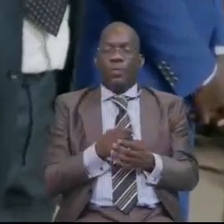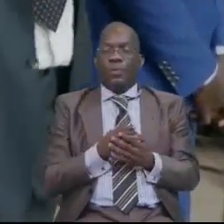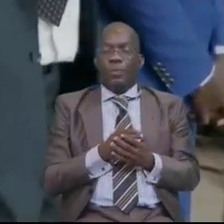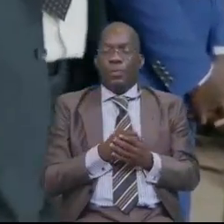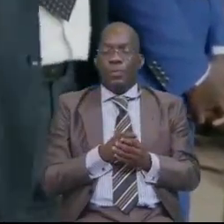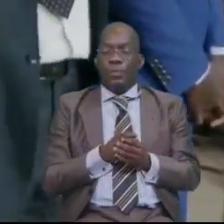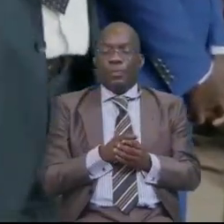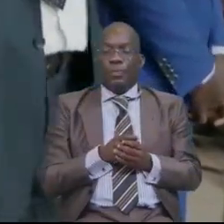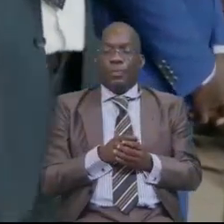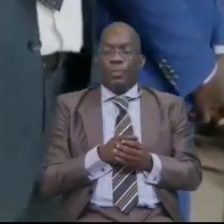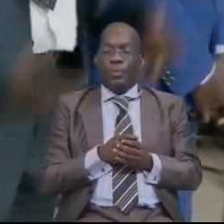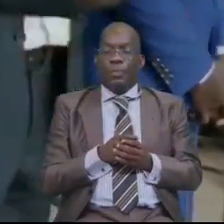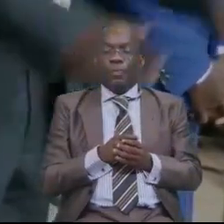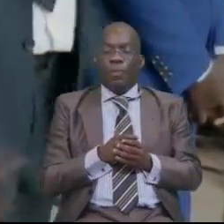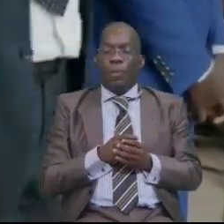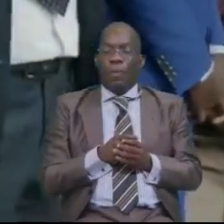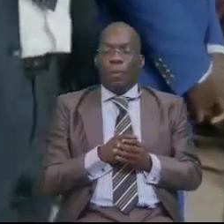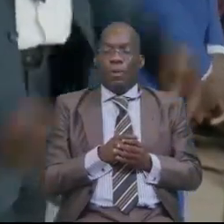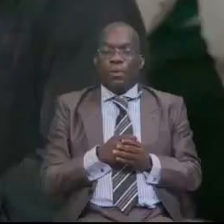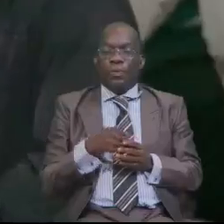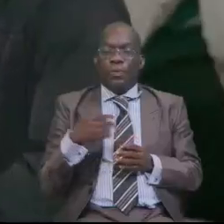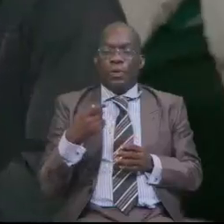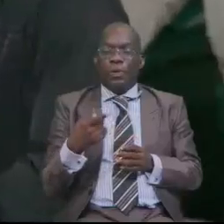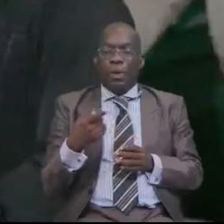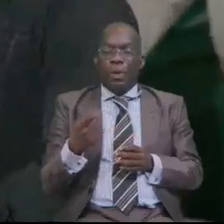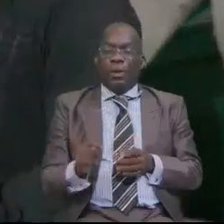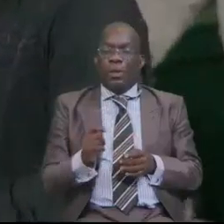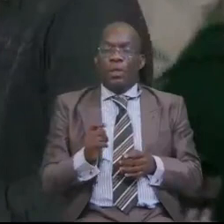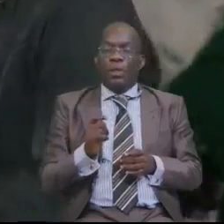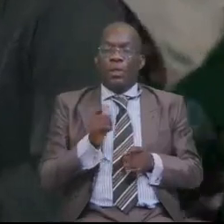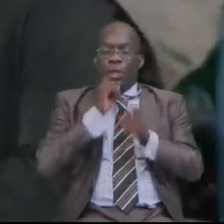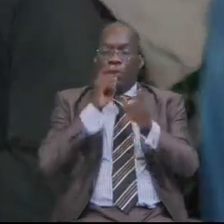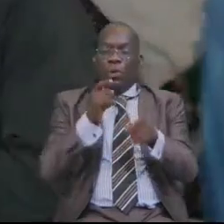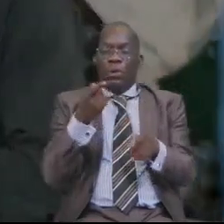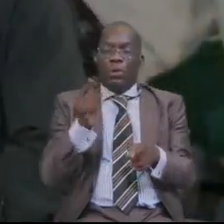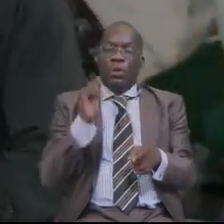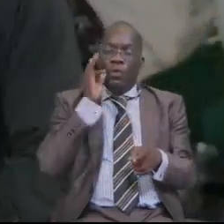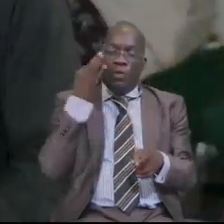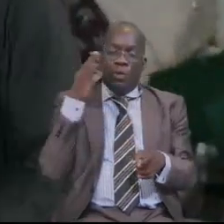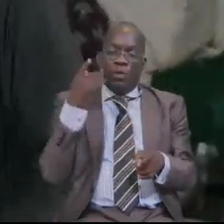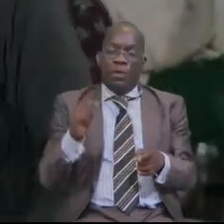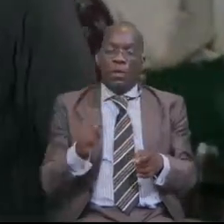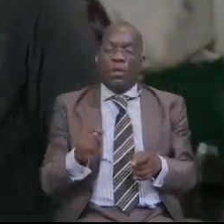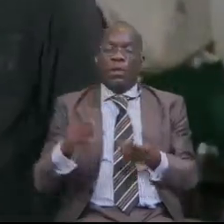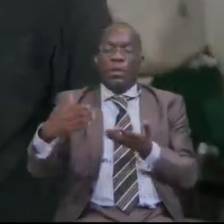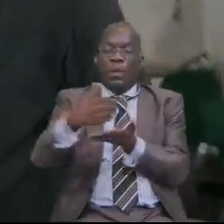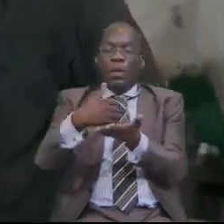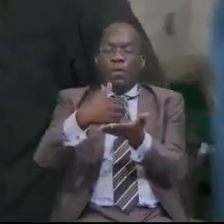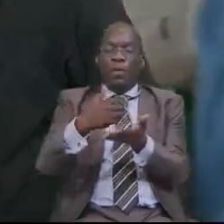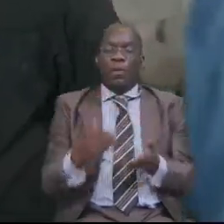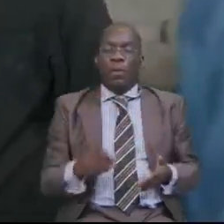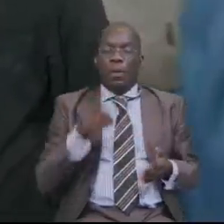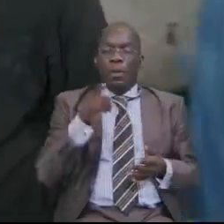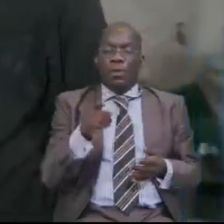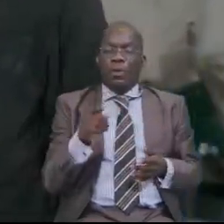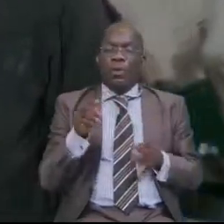The reward of the fruit of the harvest. You're looking